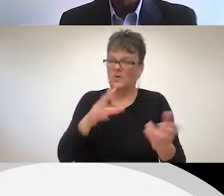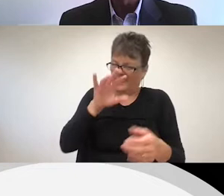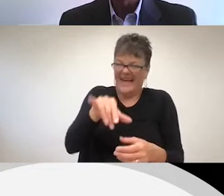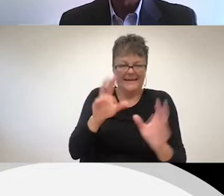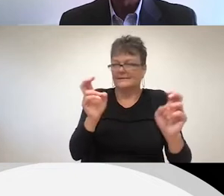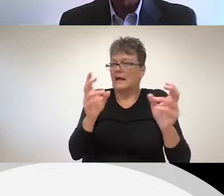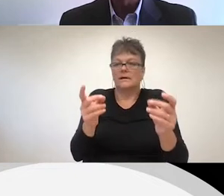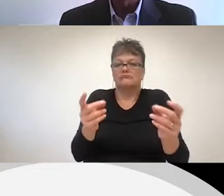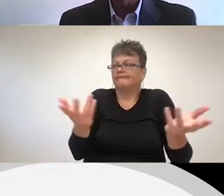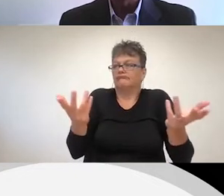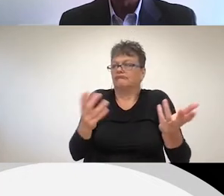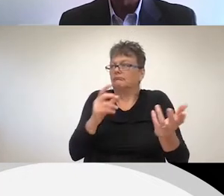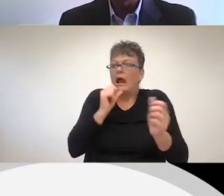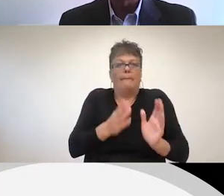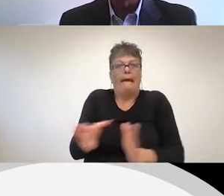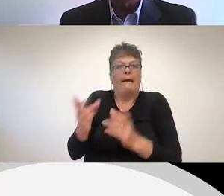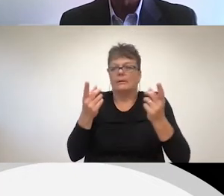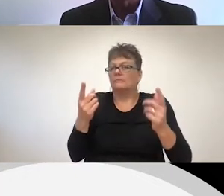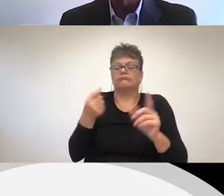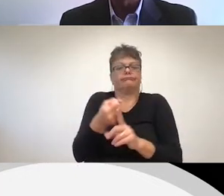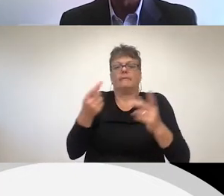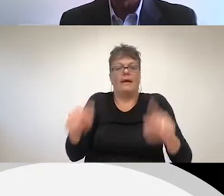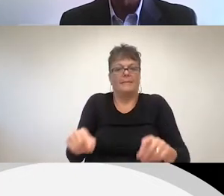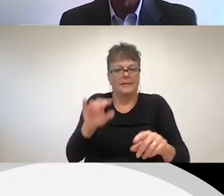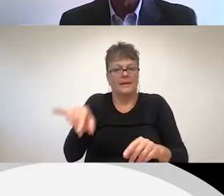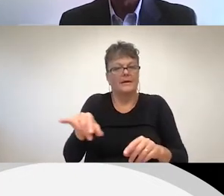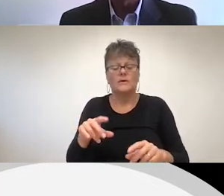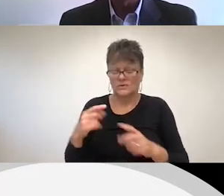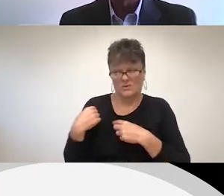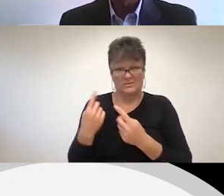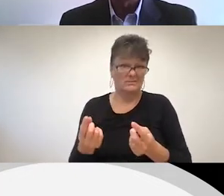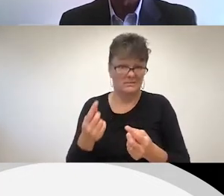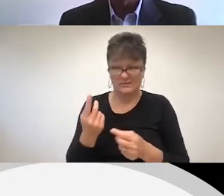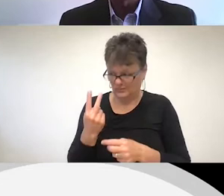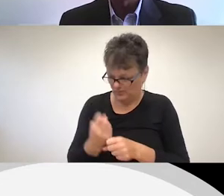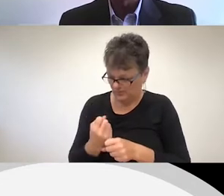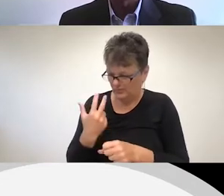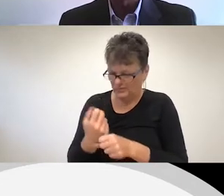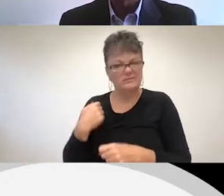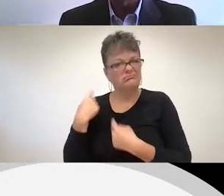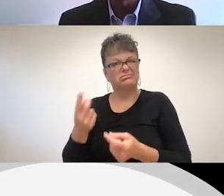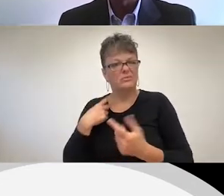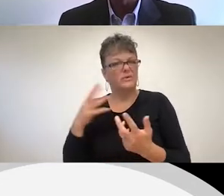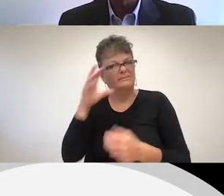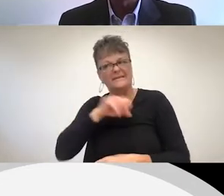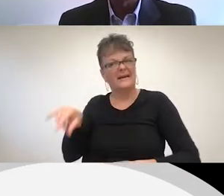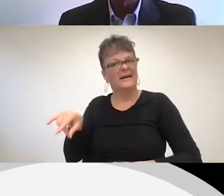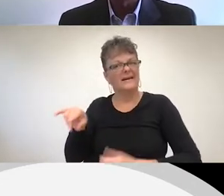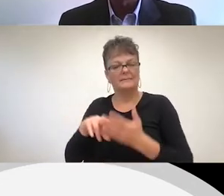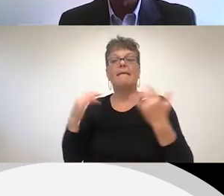another. In some senses, we've missed much of that over the last couple of years. But as we have this renewal and return